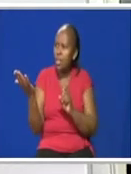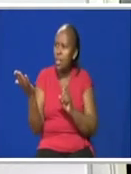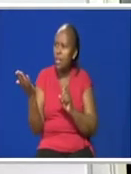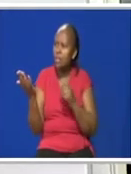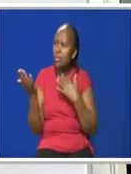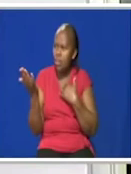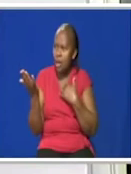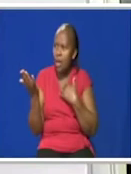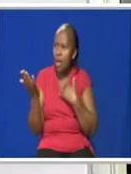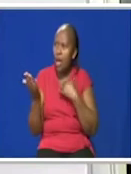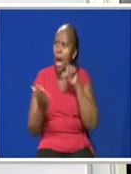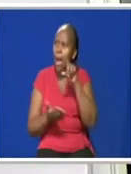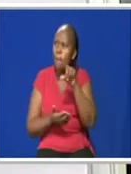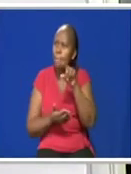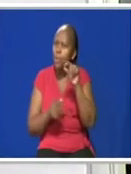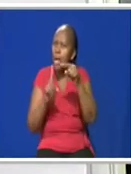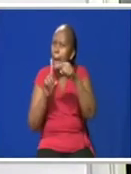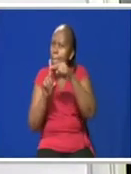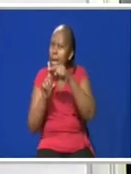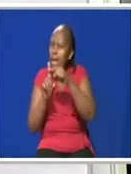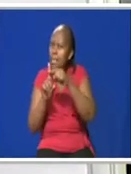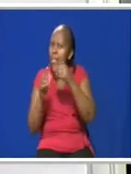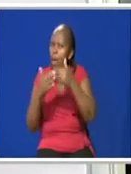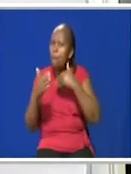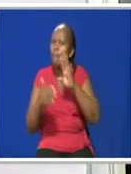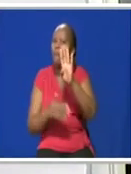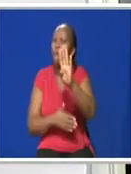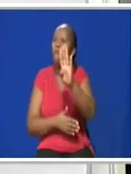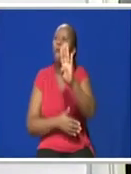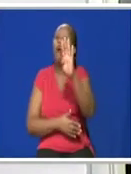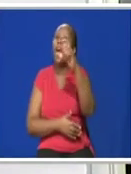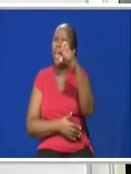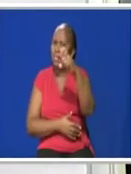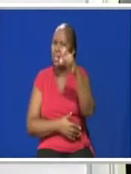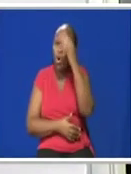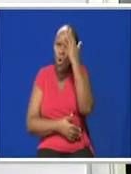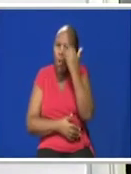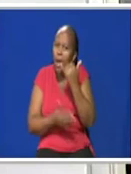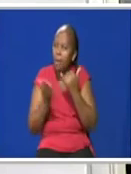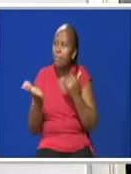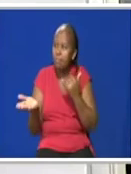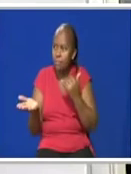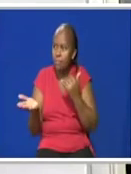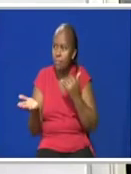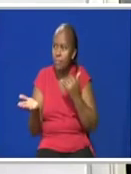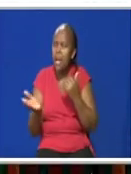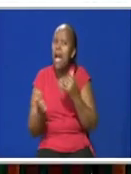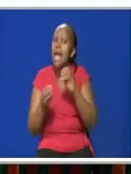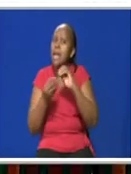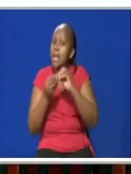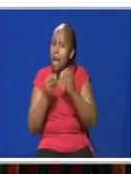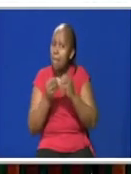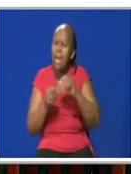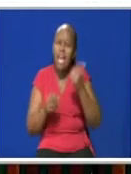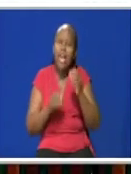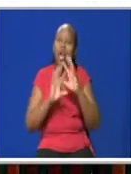come and I put a plus sign here. Why am I putting a positive sign here? A number, any